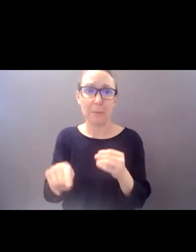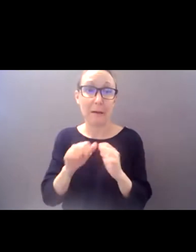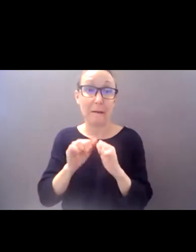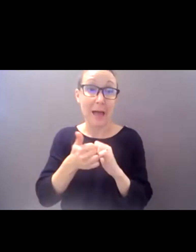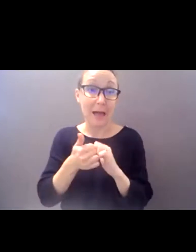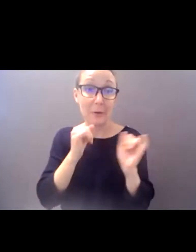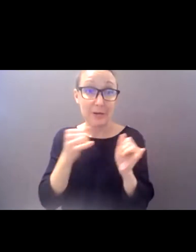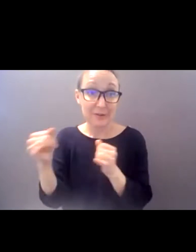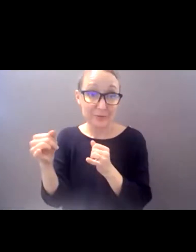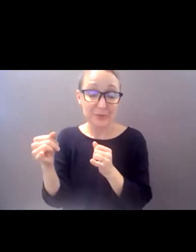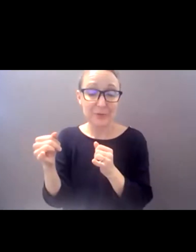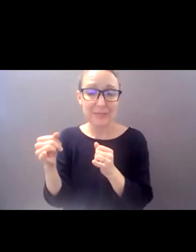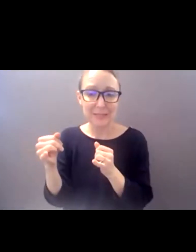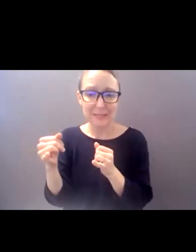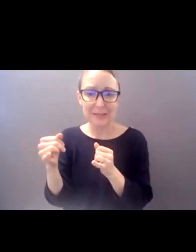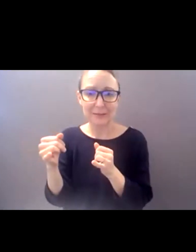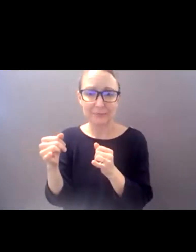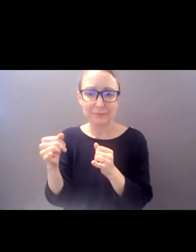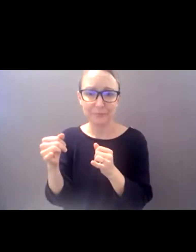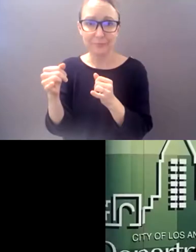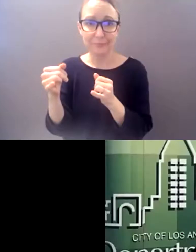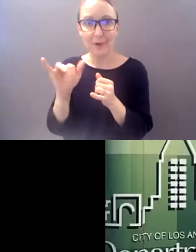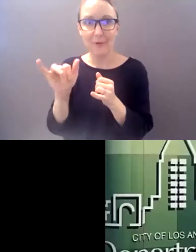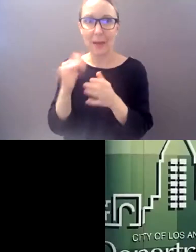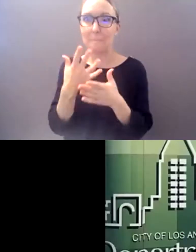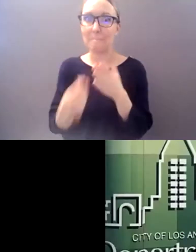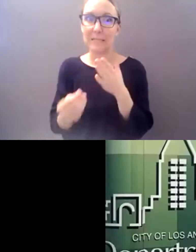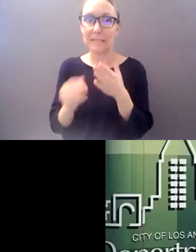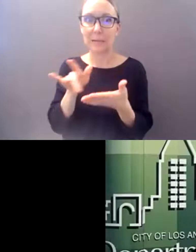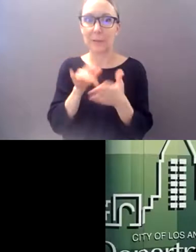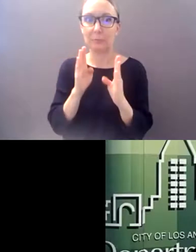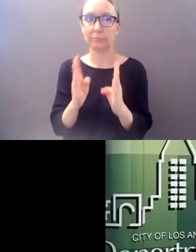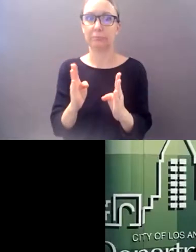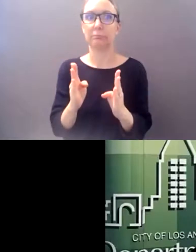that are like the missing middle, like how they're describing.